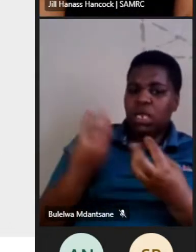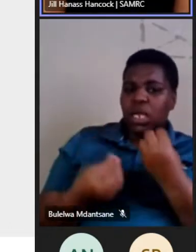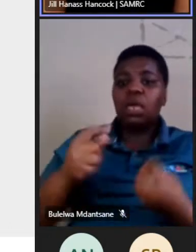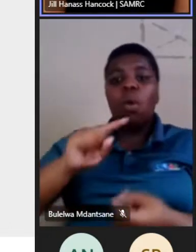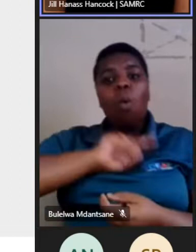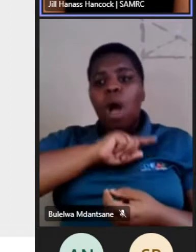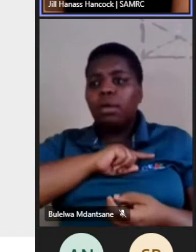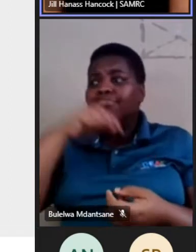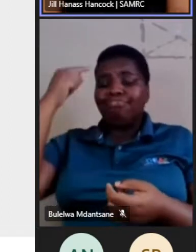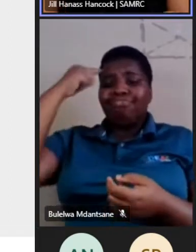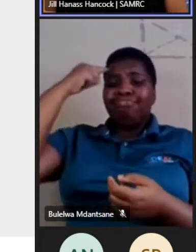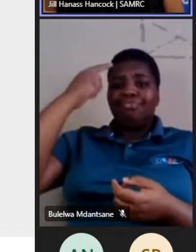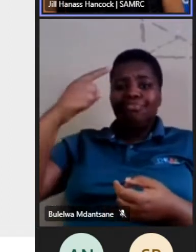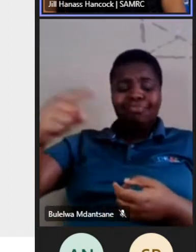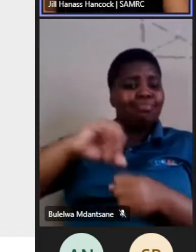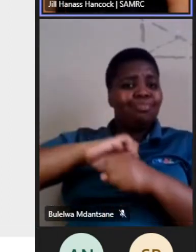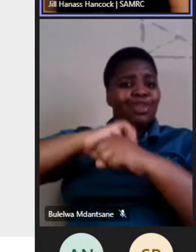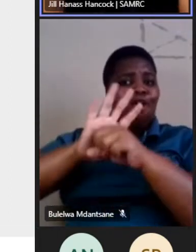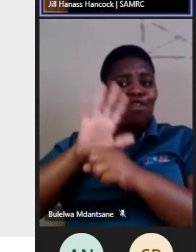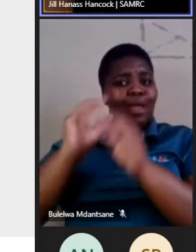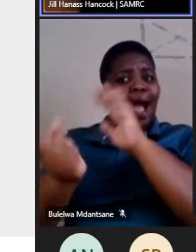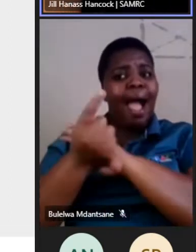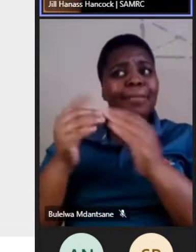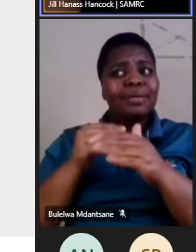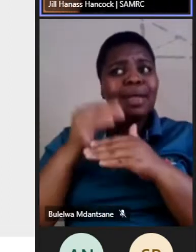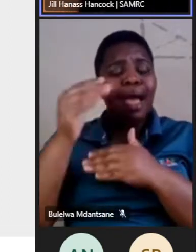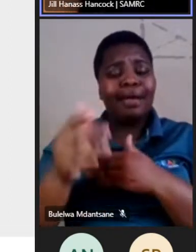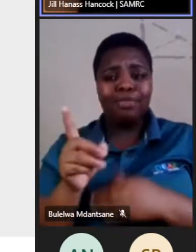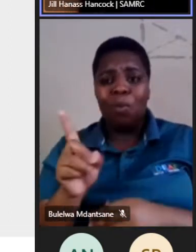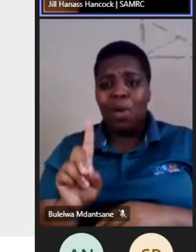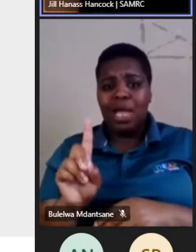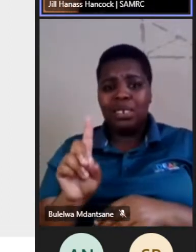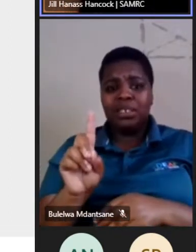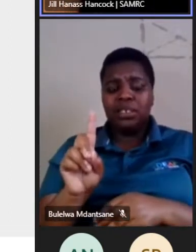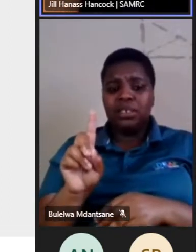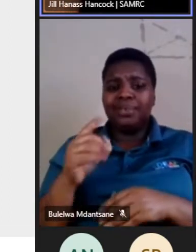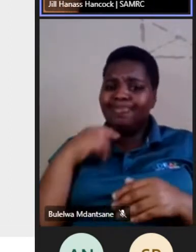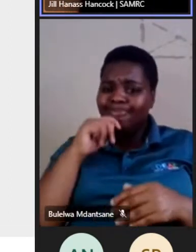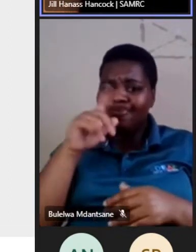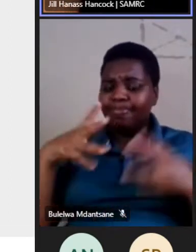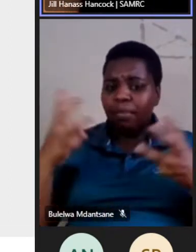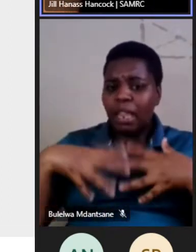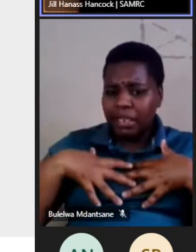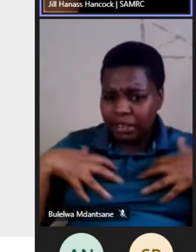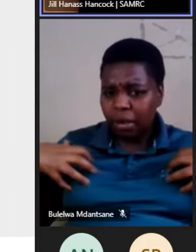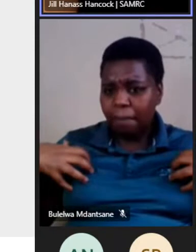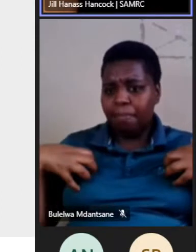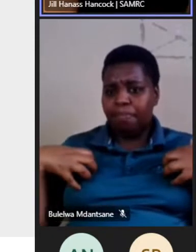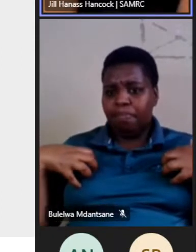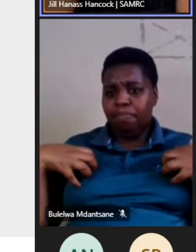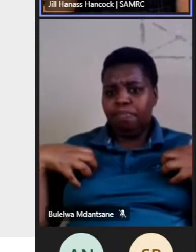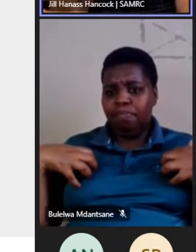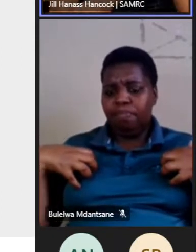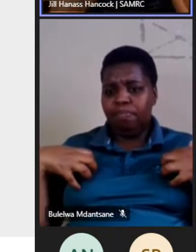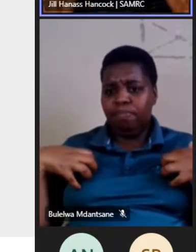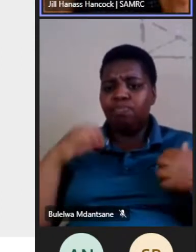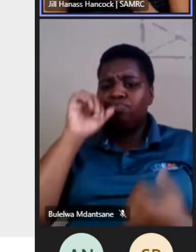We also saw that sexual reproductive health service use after the hard lockdown went slowly up, but